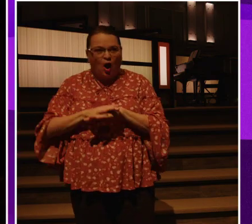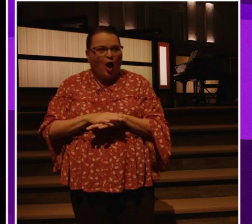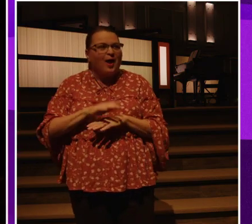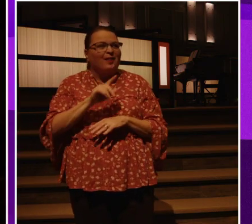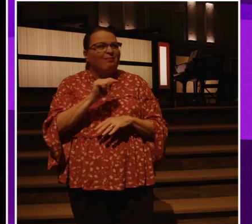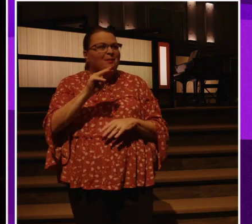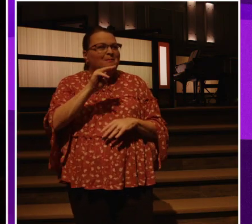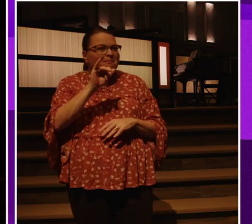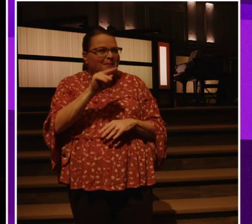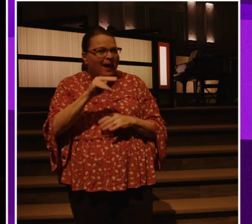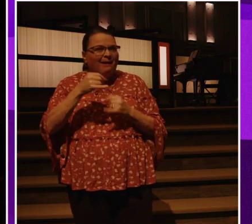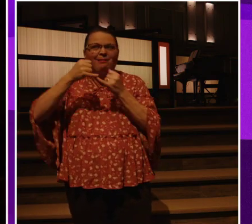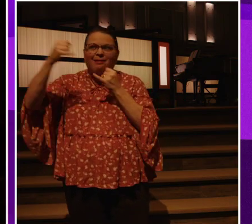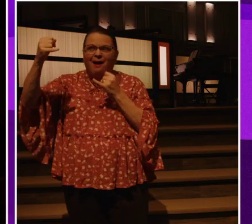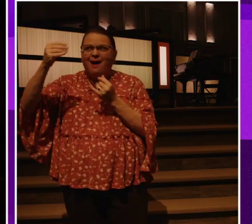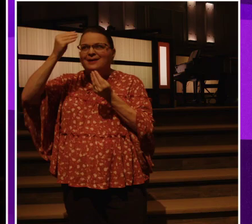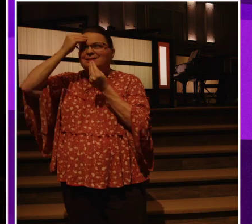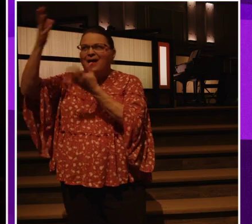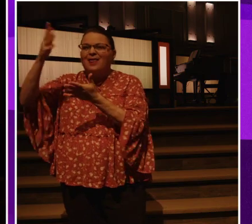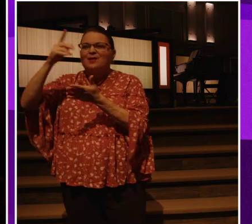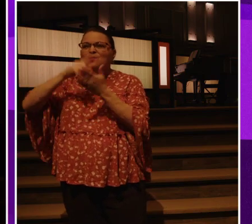him what you want.